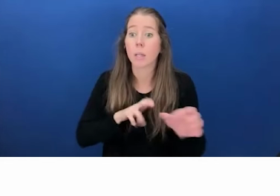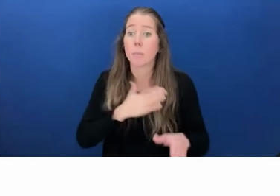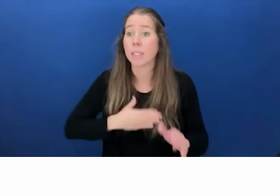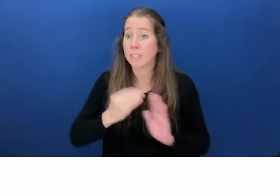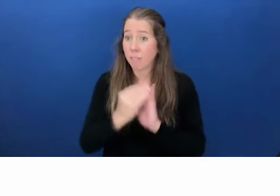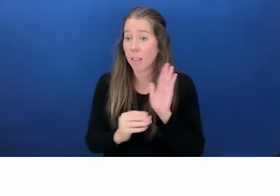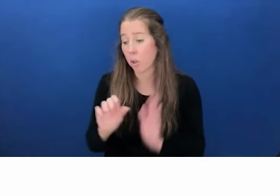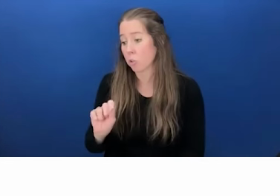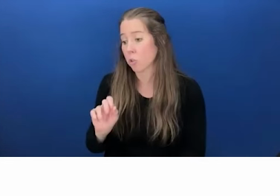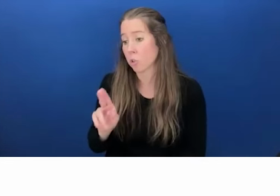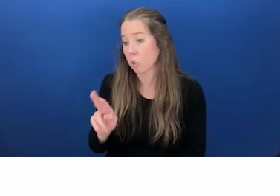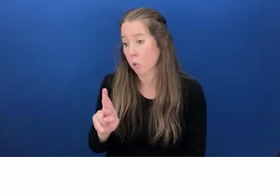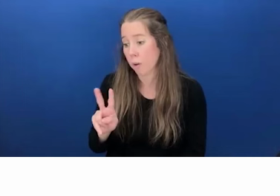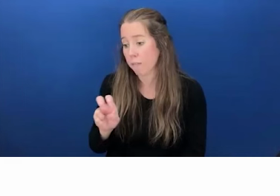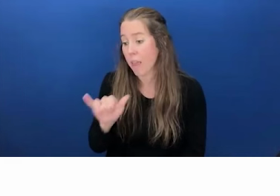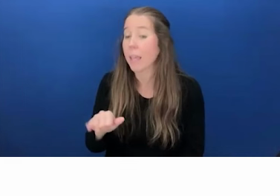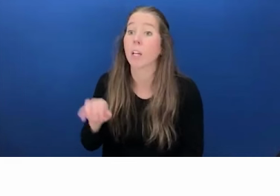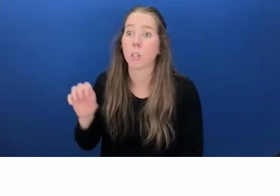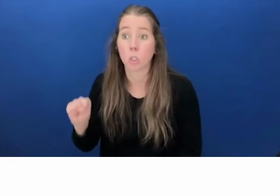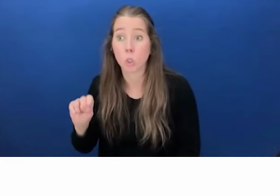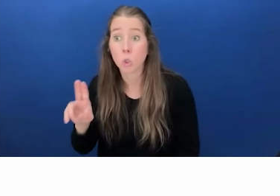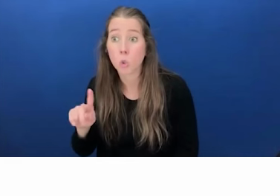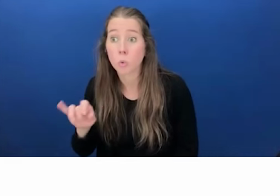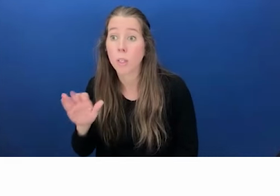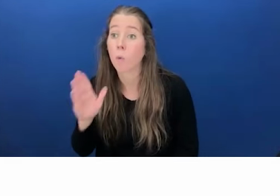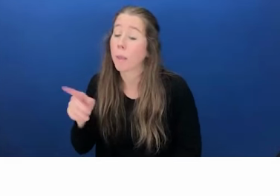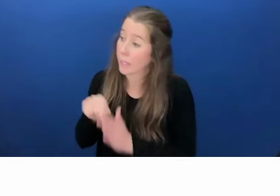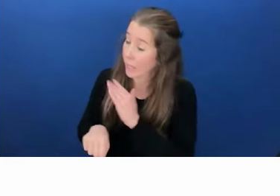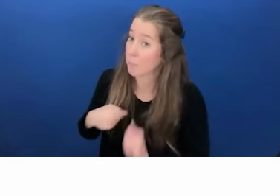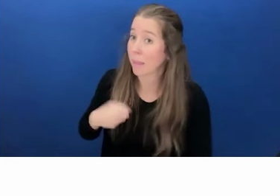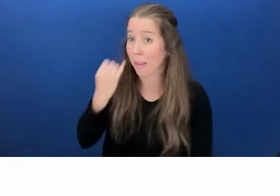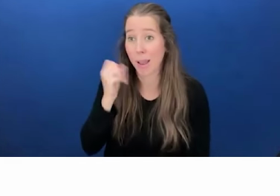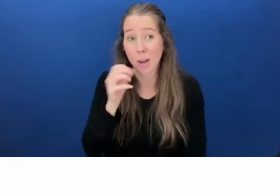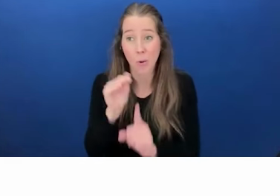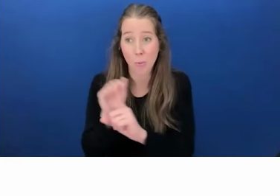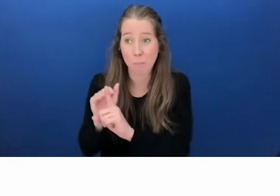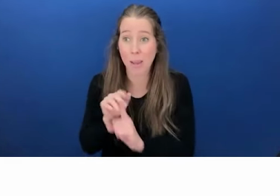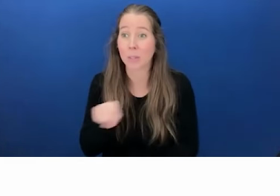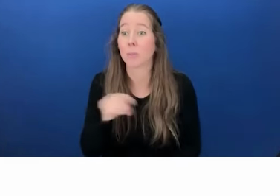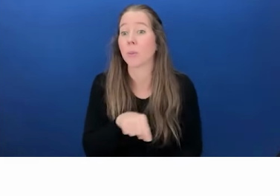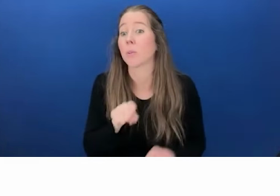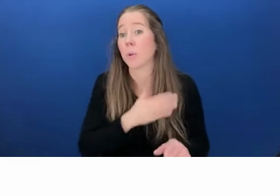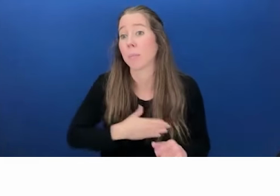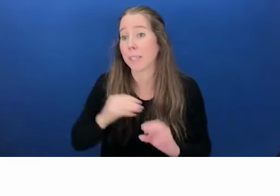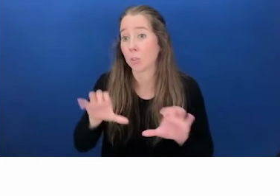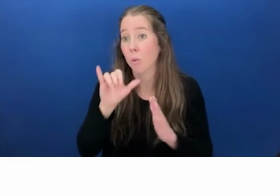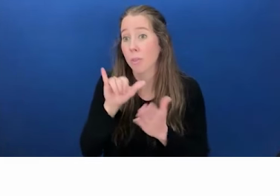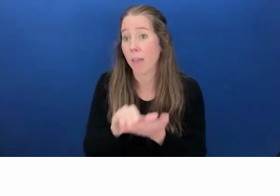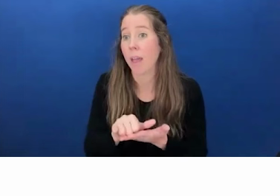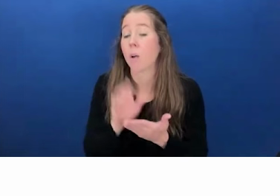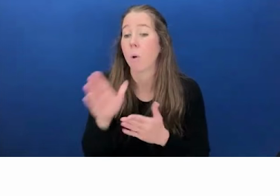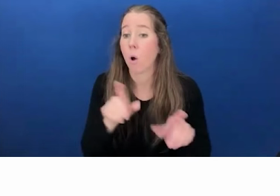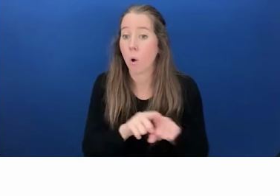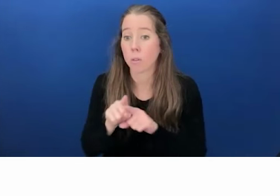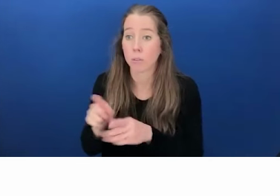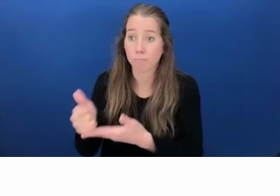your survey. Susie will kill me if I do not remind you. Oh, So that's true. please Yes. do that. And so it'll also let us know if we need to continue doing